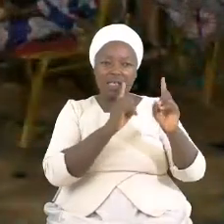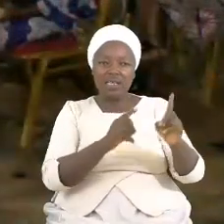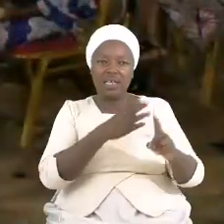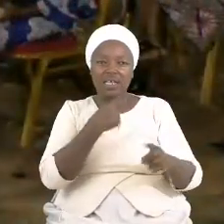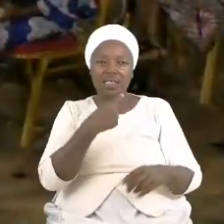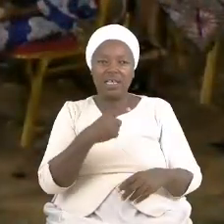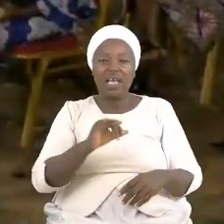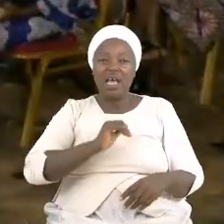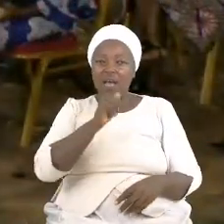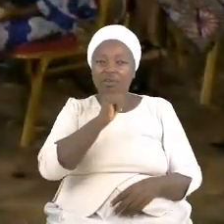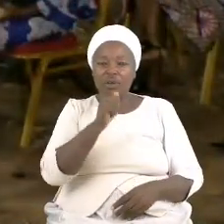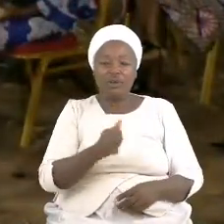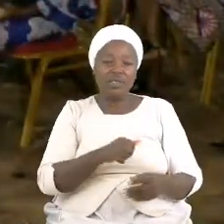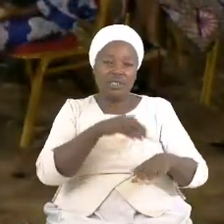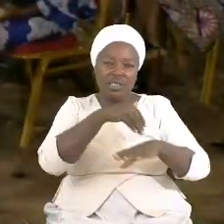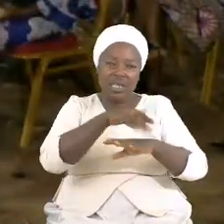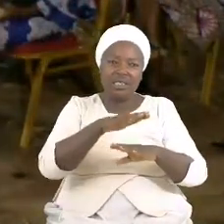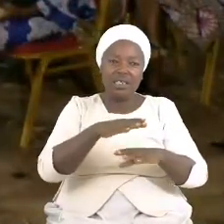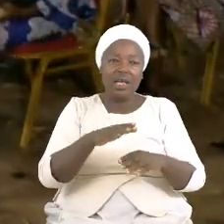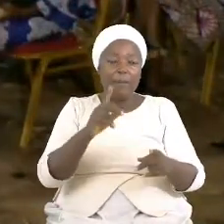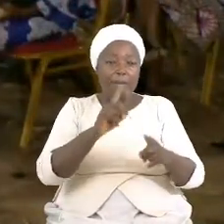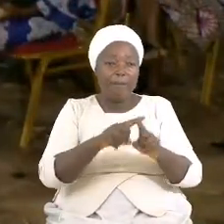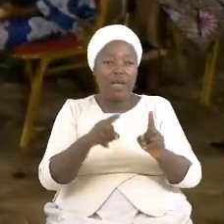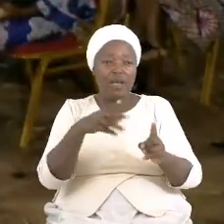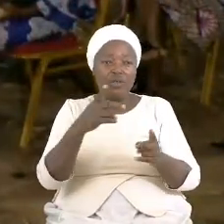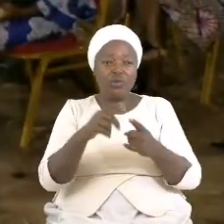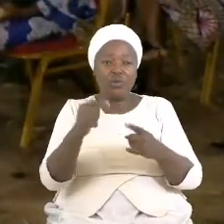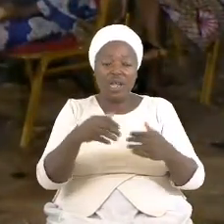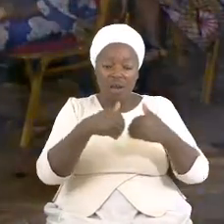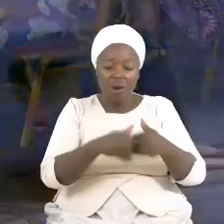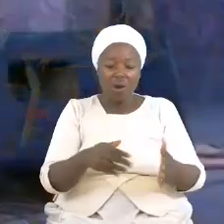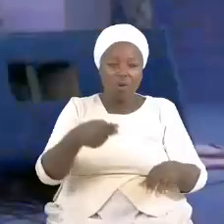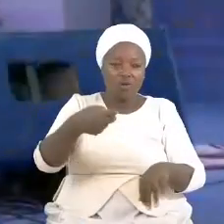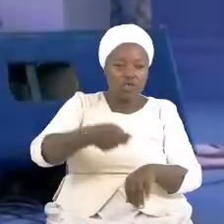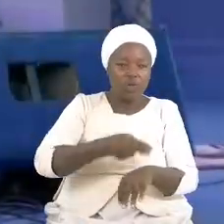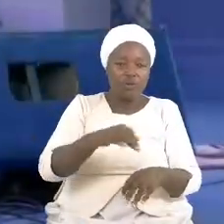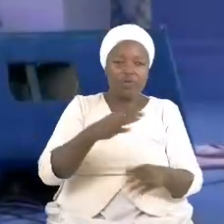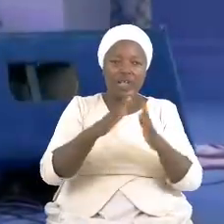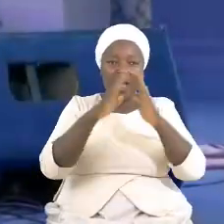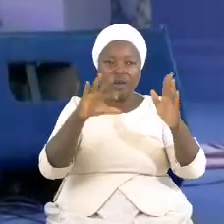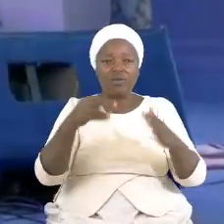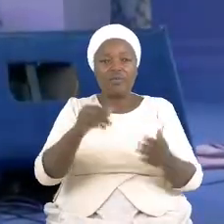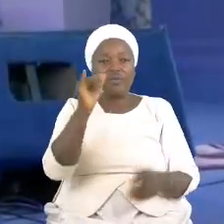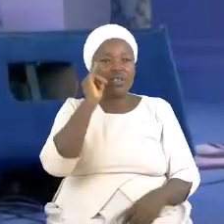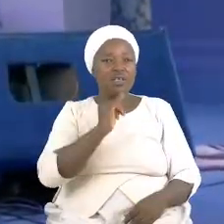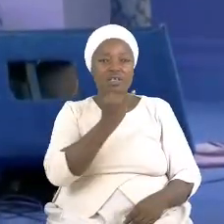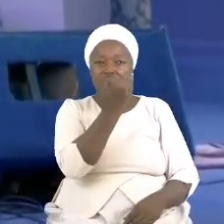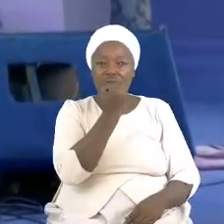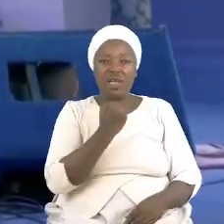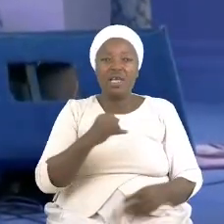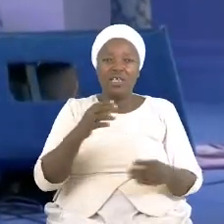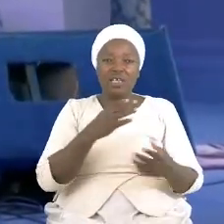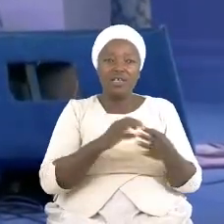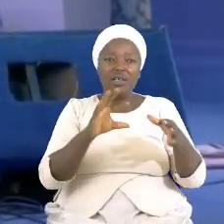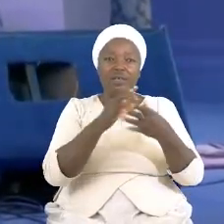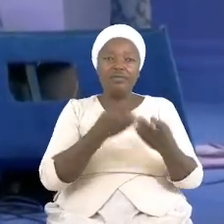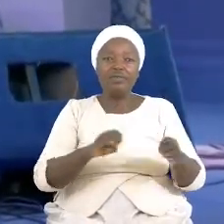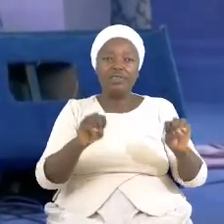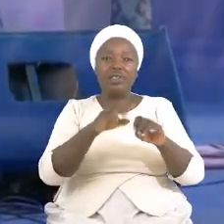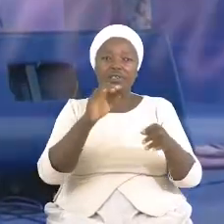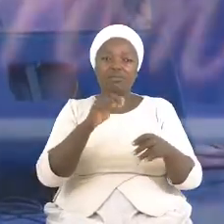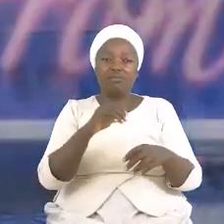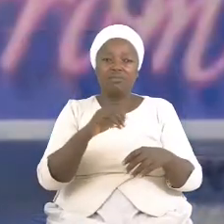sent but unto the lordship of the house of Israel. Even that sentence, if